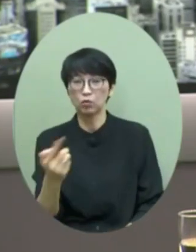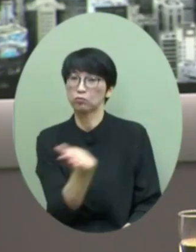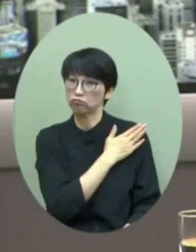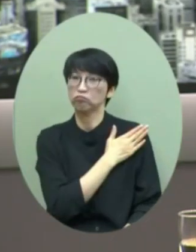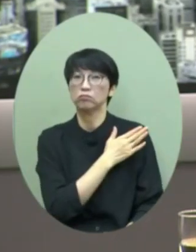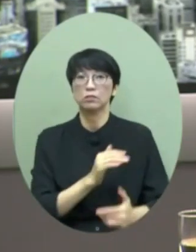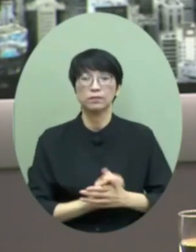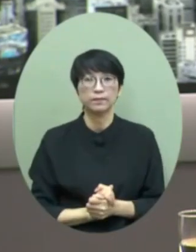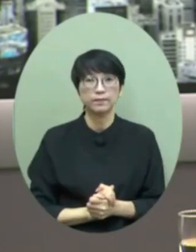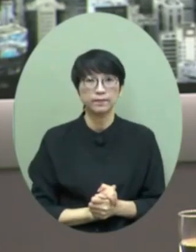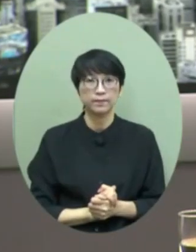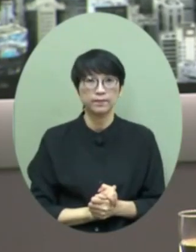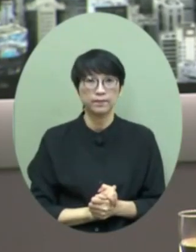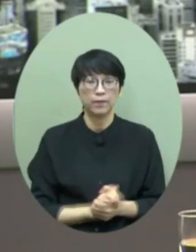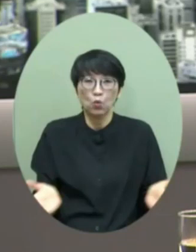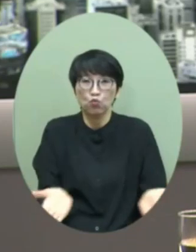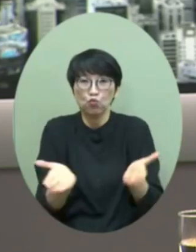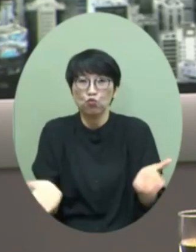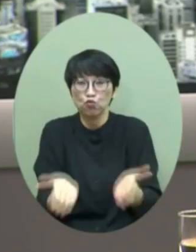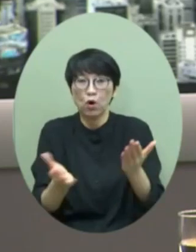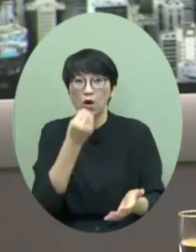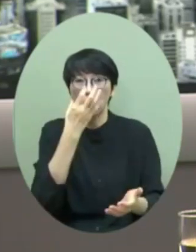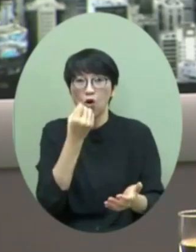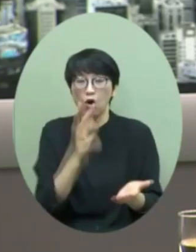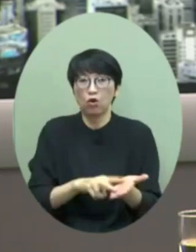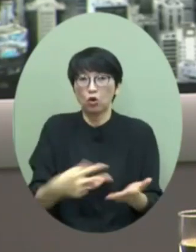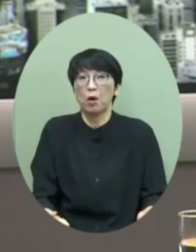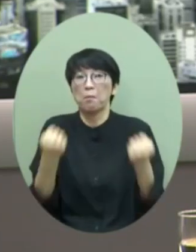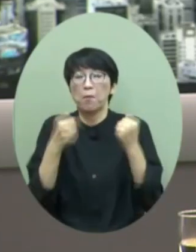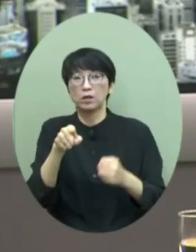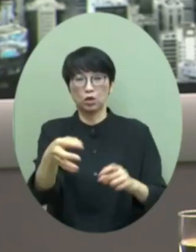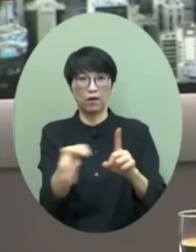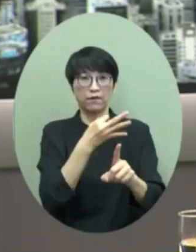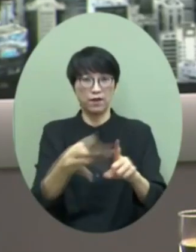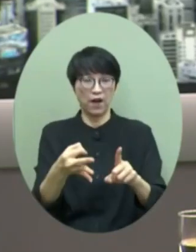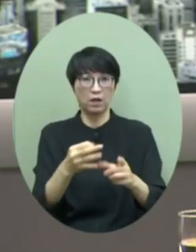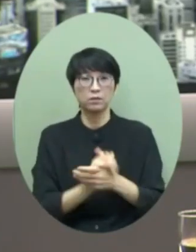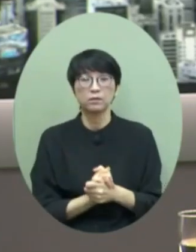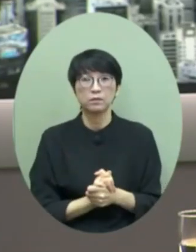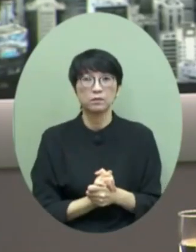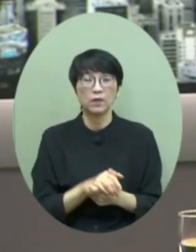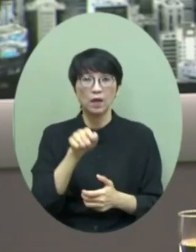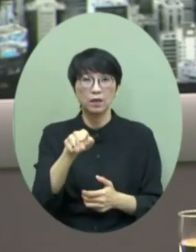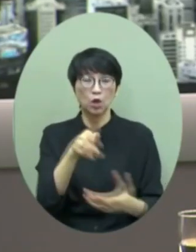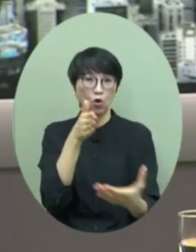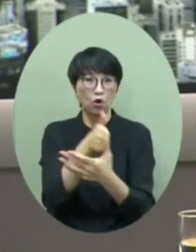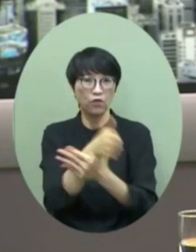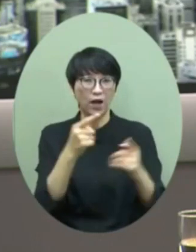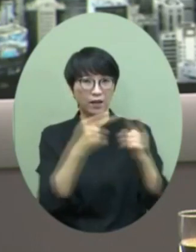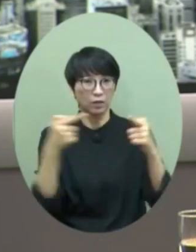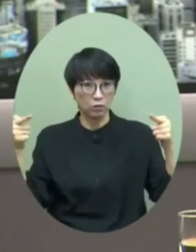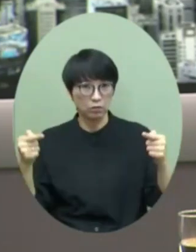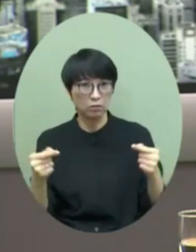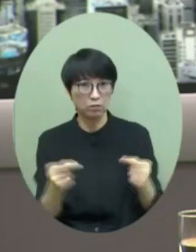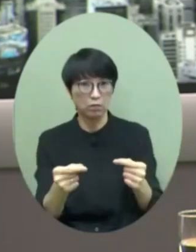is against the law. That will make the number small. And it's time that we act now so that